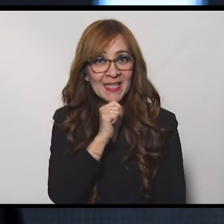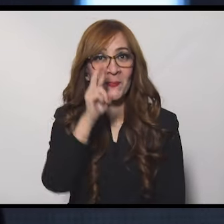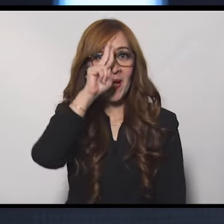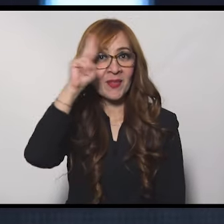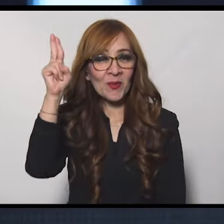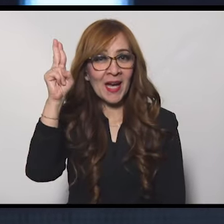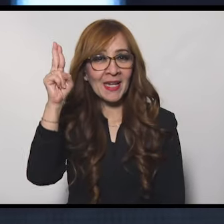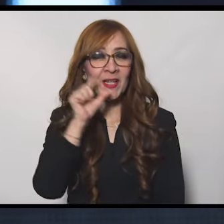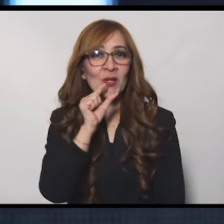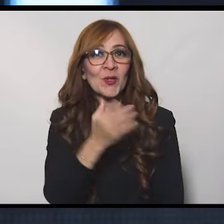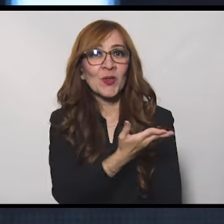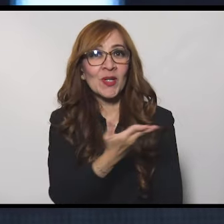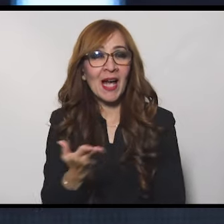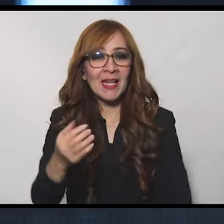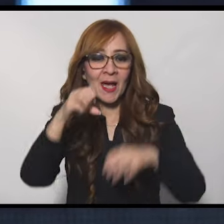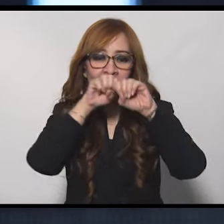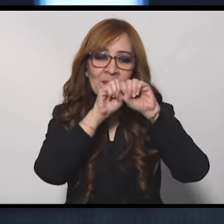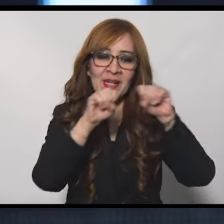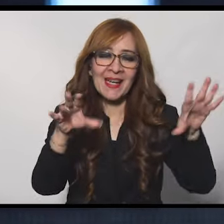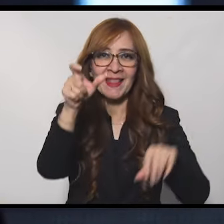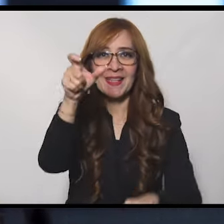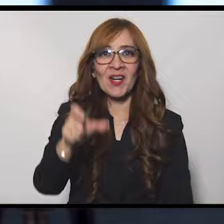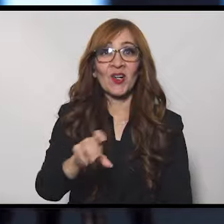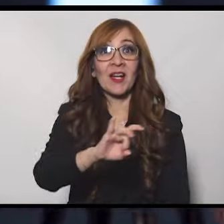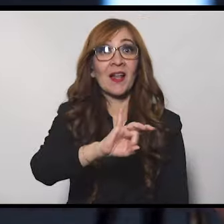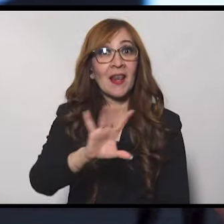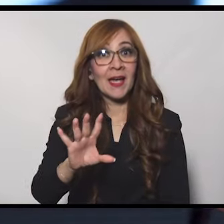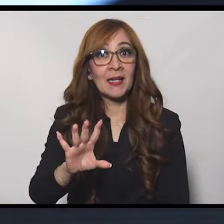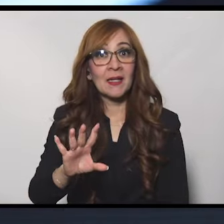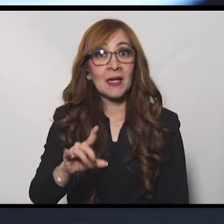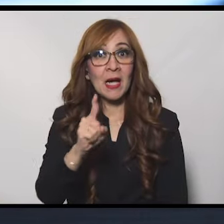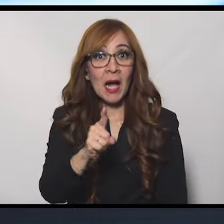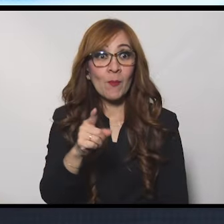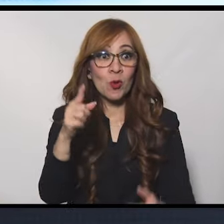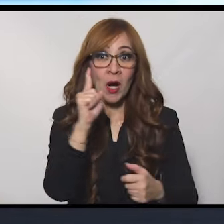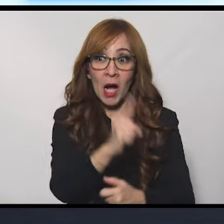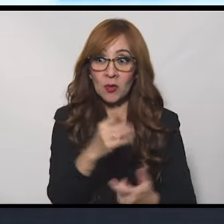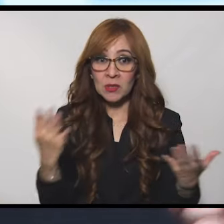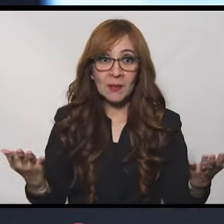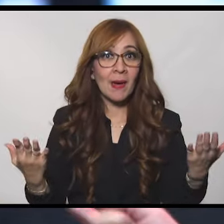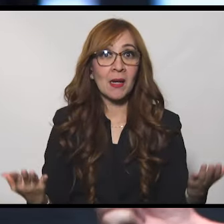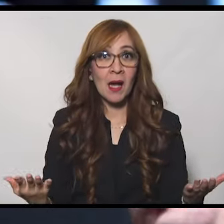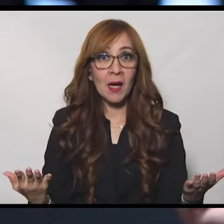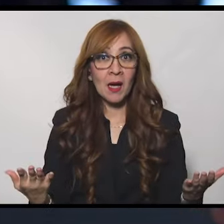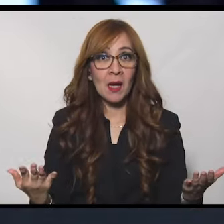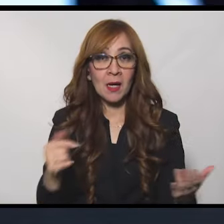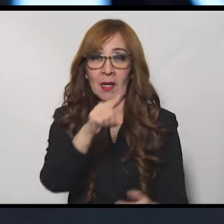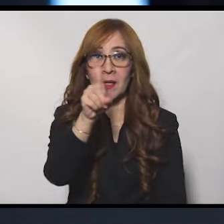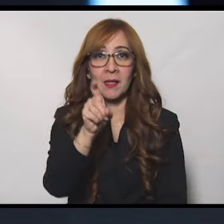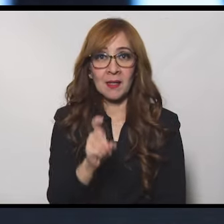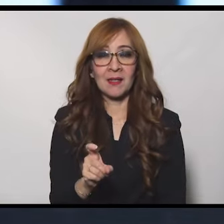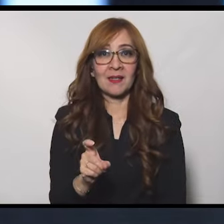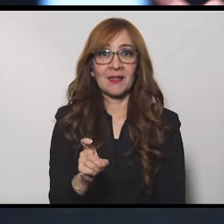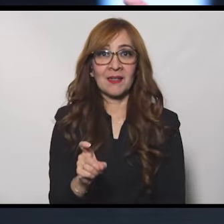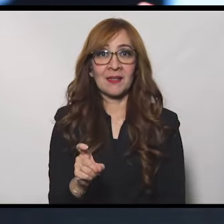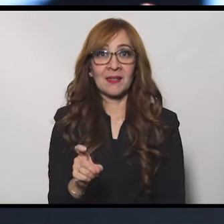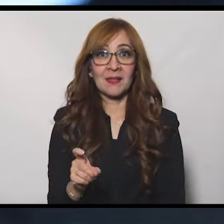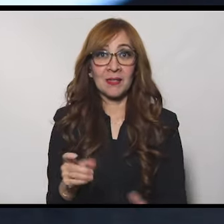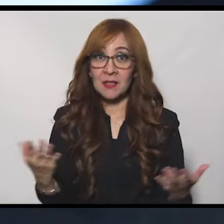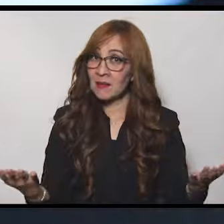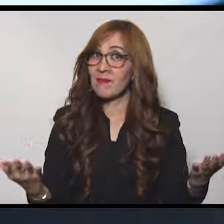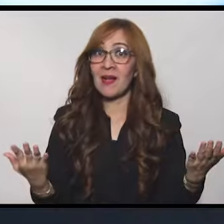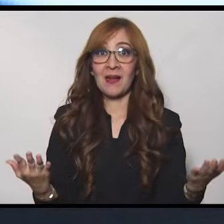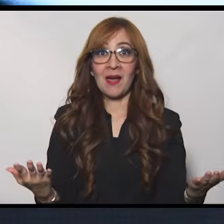for you to bless others. What you need to do? What you need to do? What you need